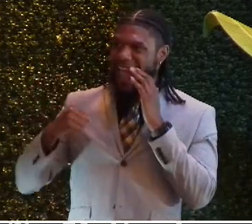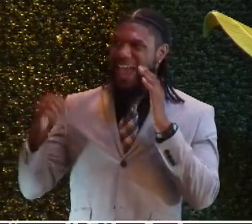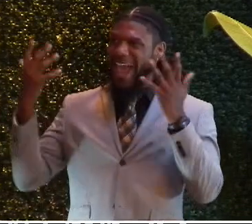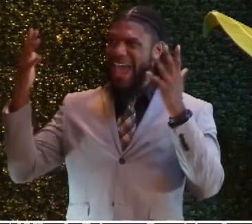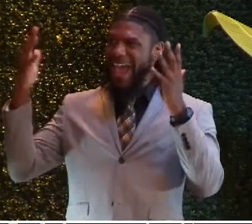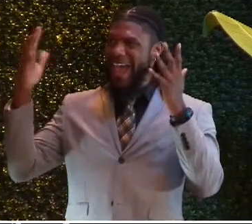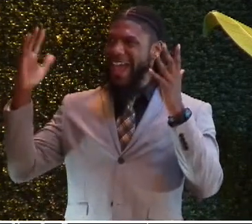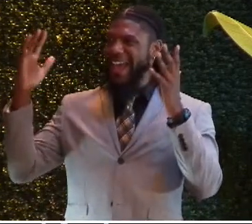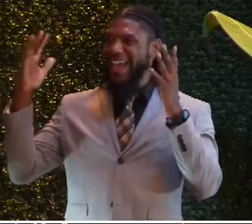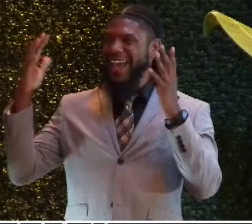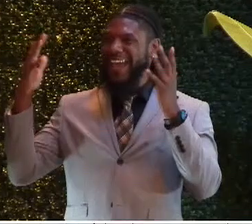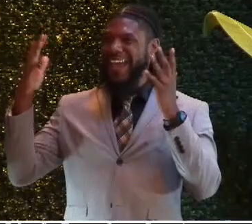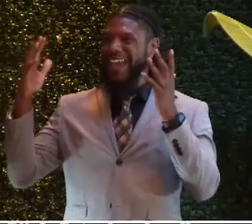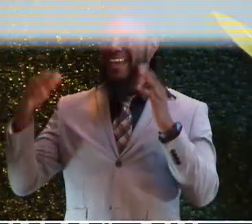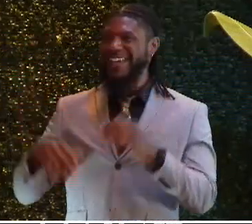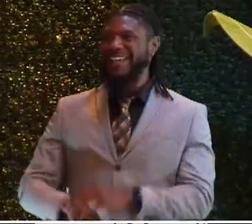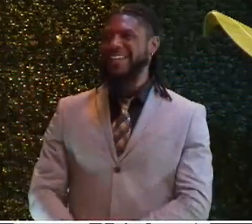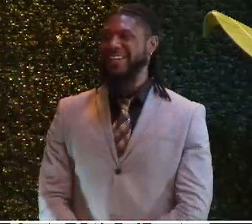Hi, everybody!